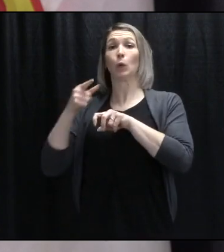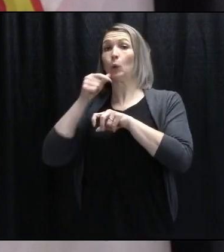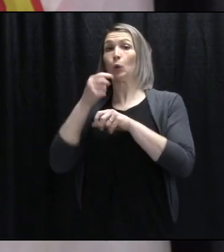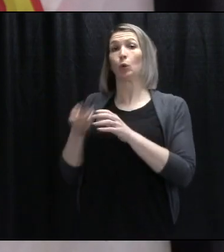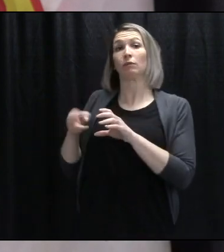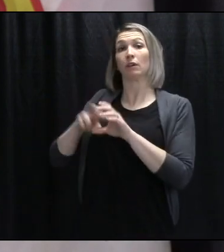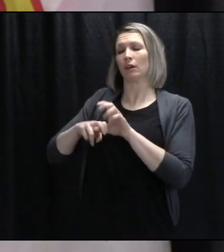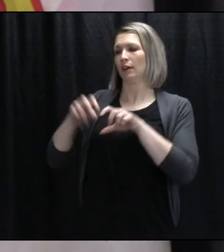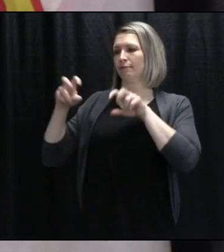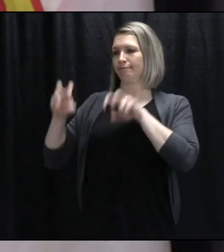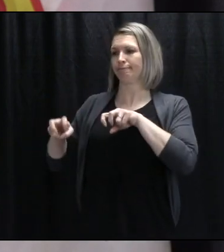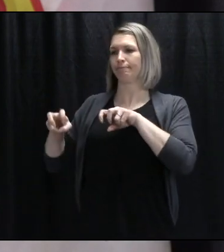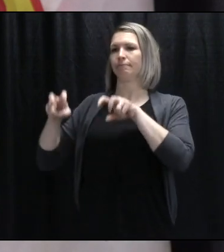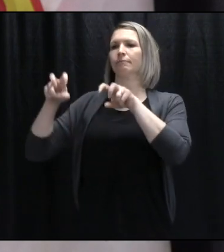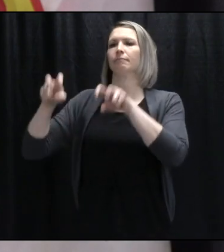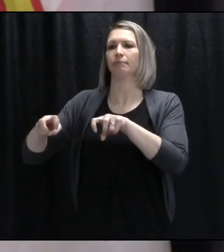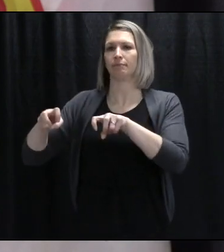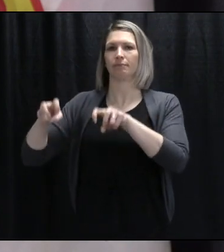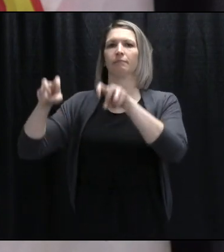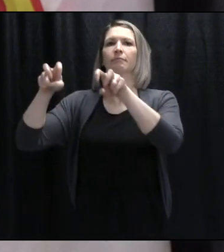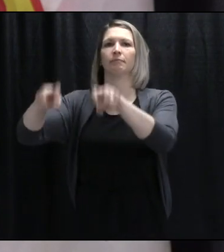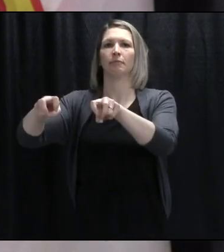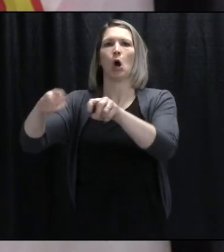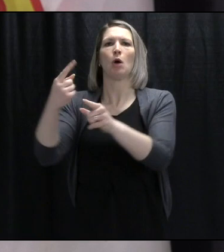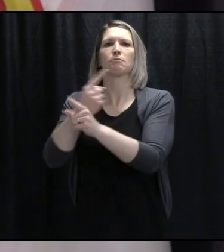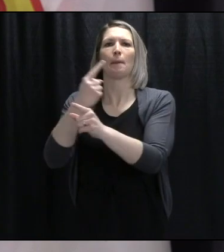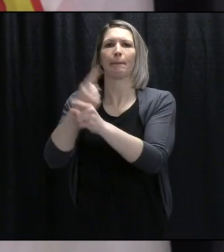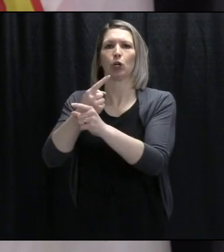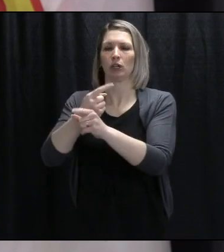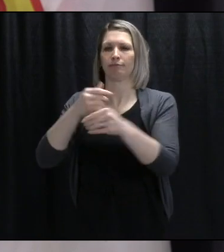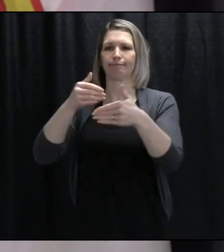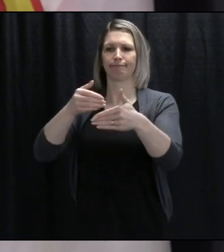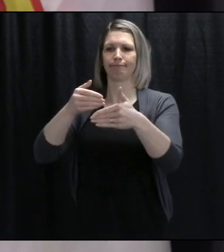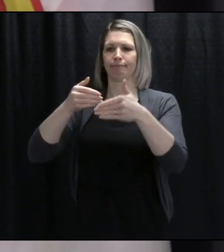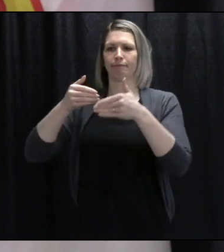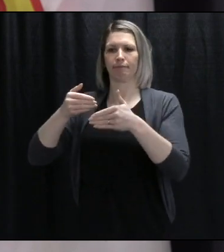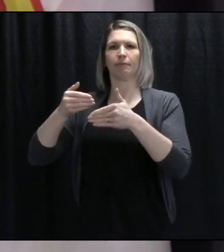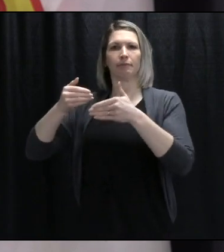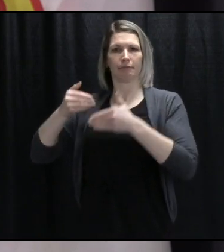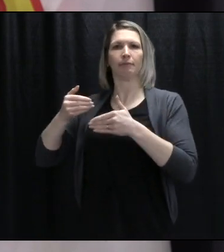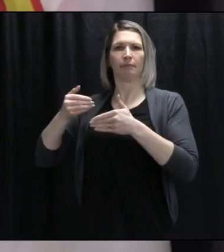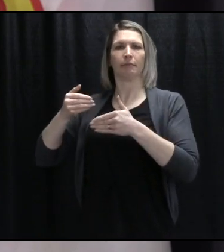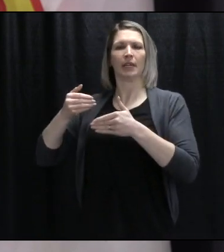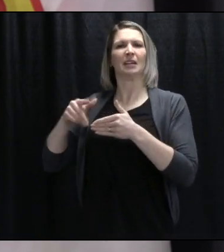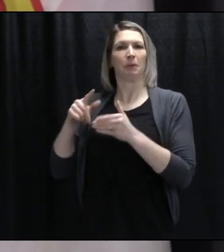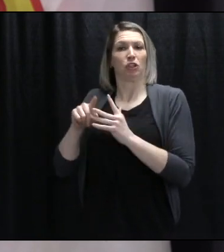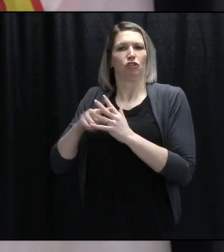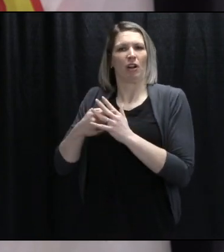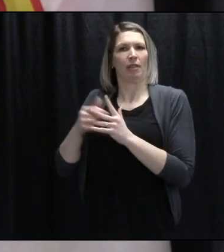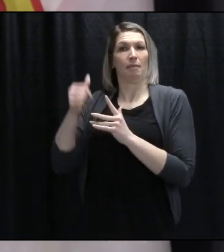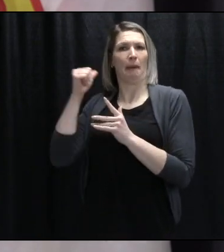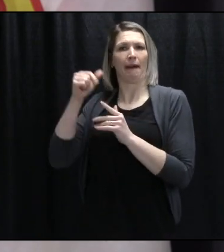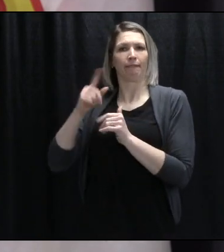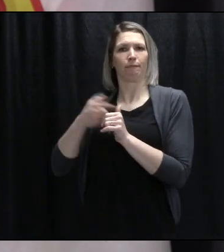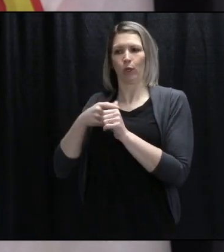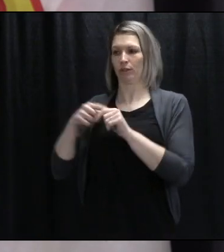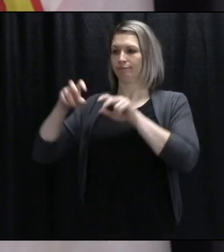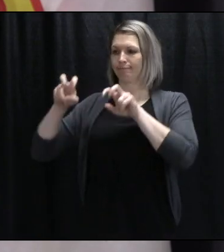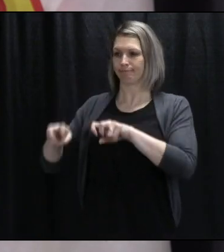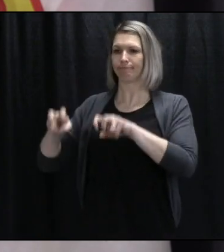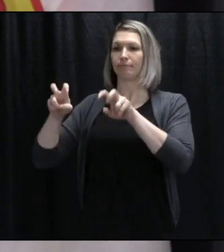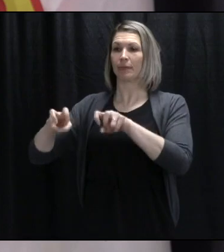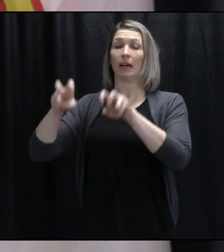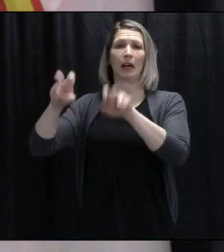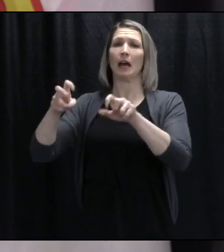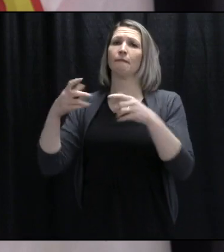staff to put in place better physical distancing. So you load from back to the front. And we've been also engaged with the Inuit